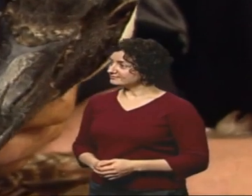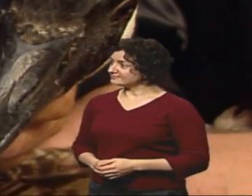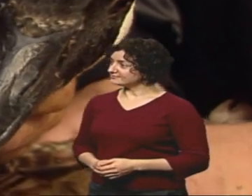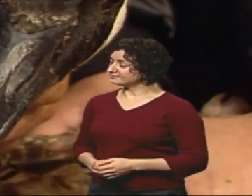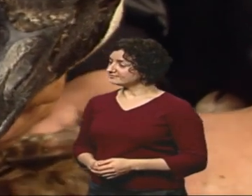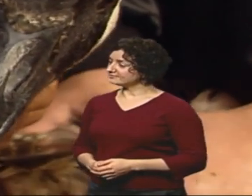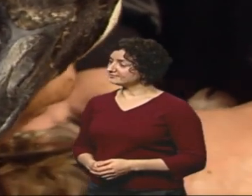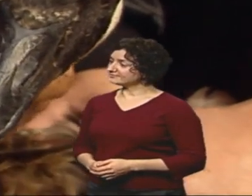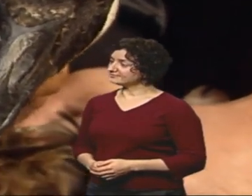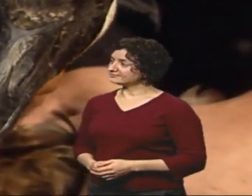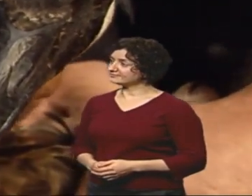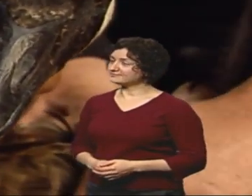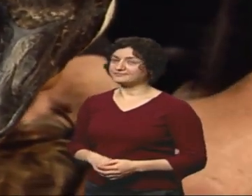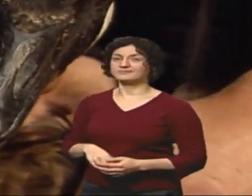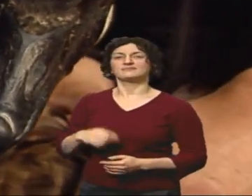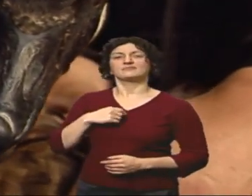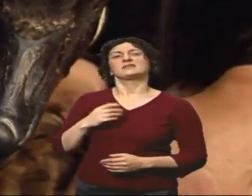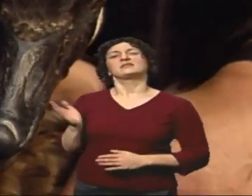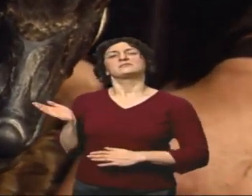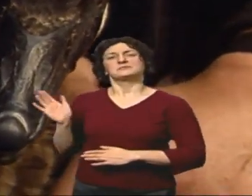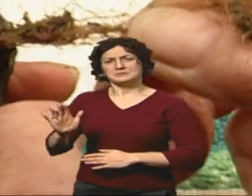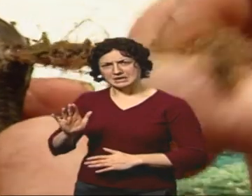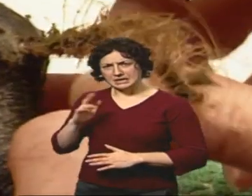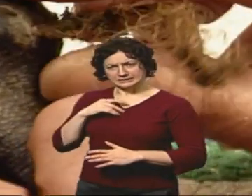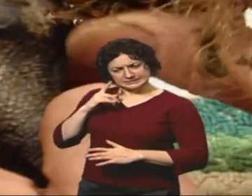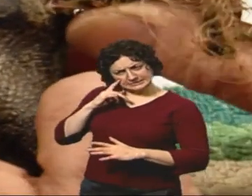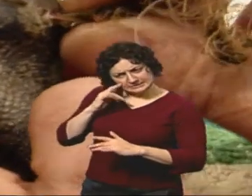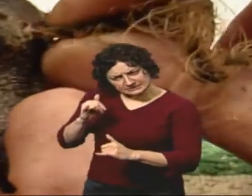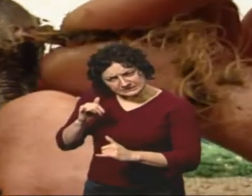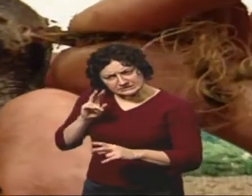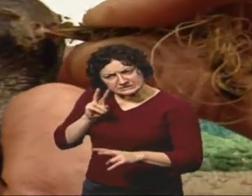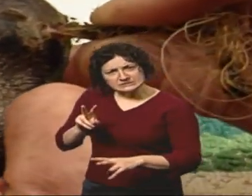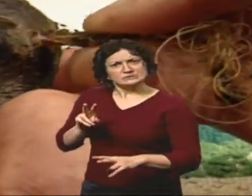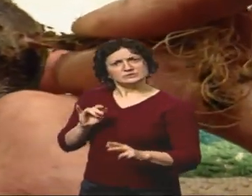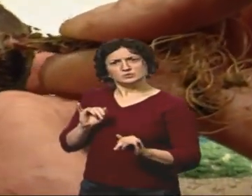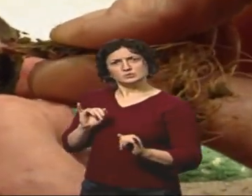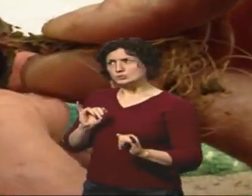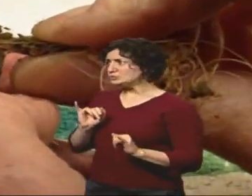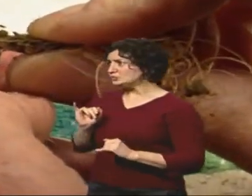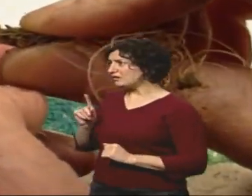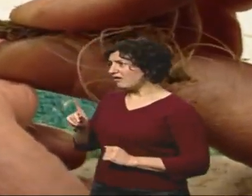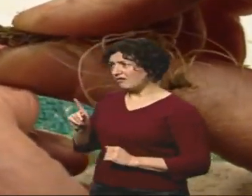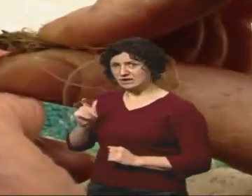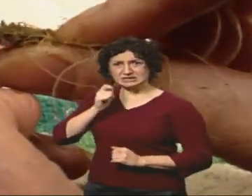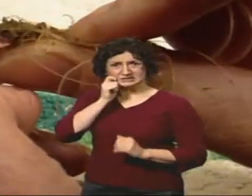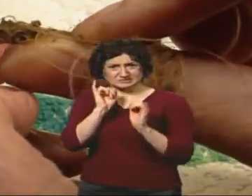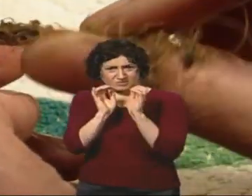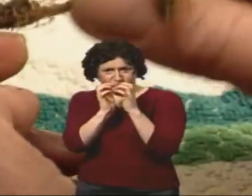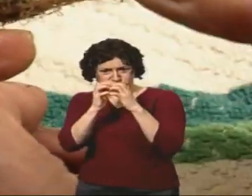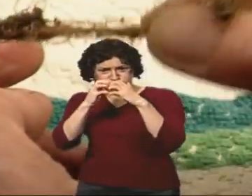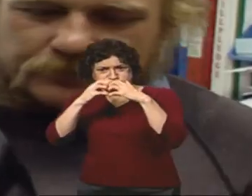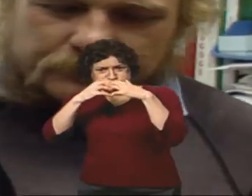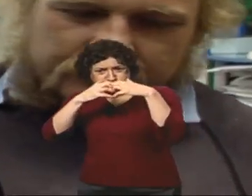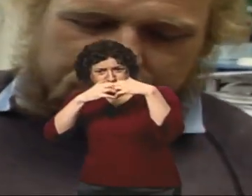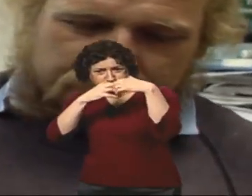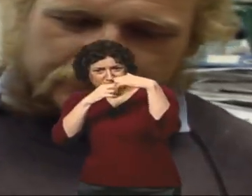Back at the centre, we were able to examine its leg more closely. It was extraordinary how the skin had actually grown back over the fishing line so